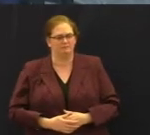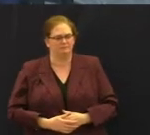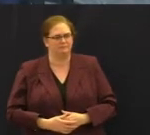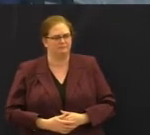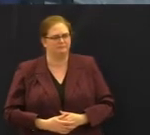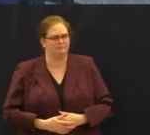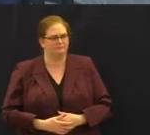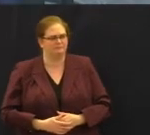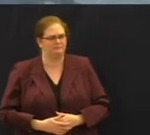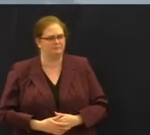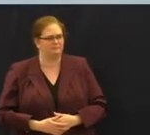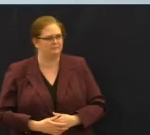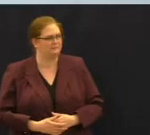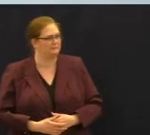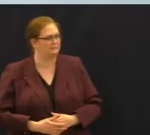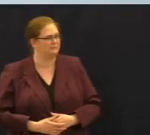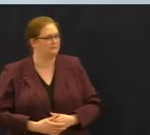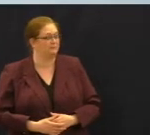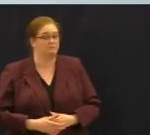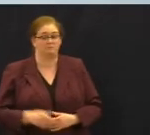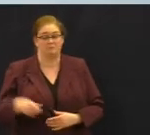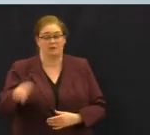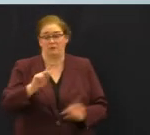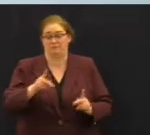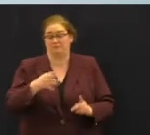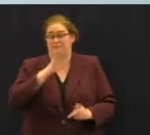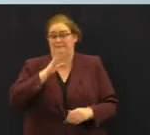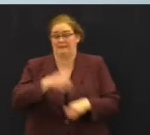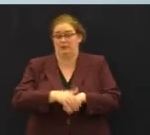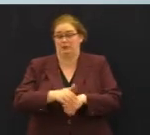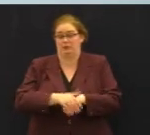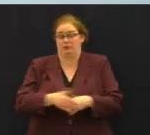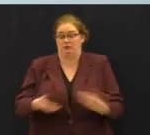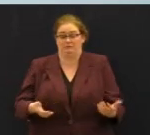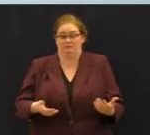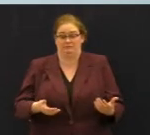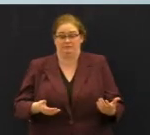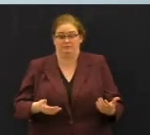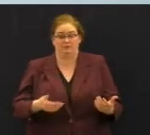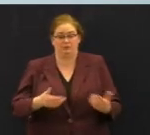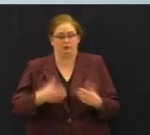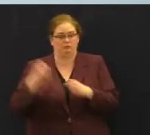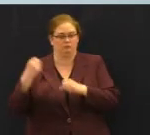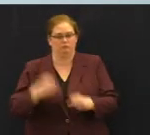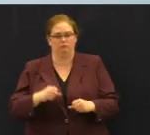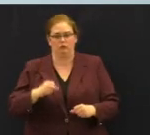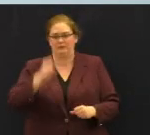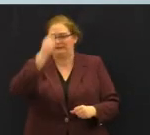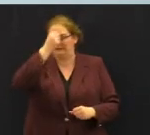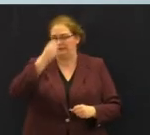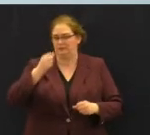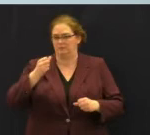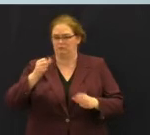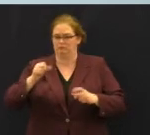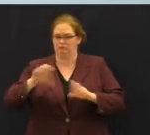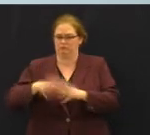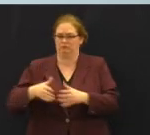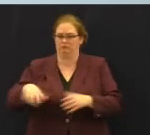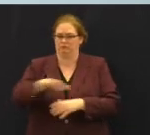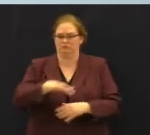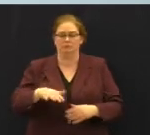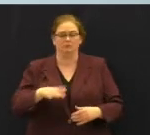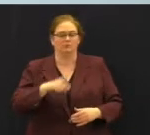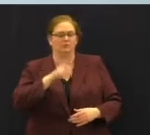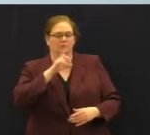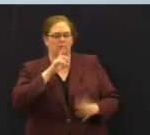People who, many of them didn't speak English because it was a heavy Indian population at that particular facility. It's not